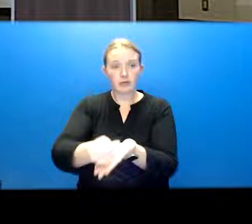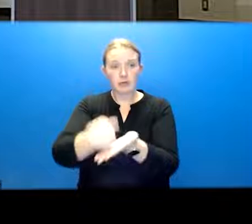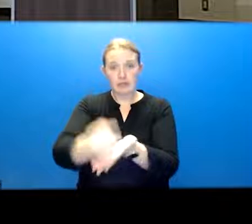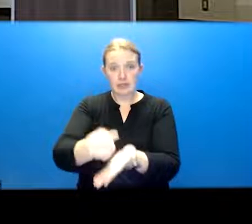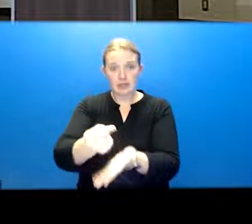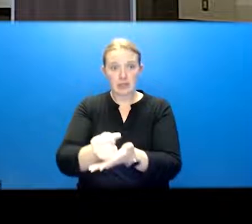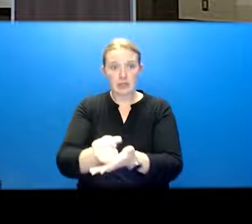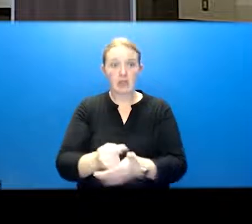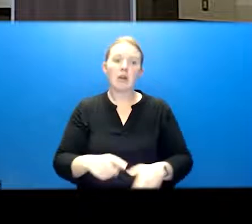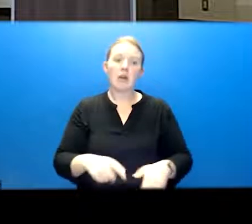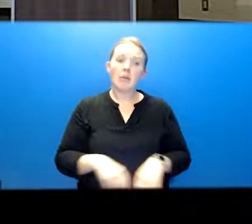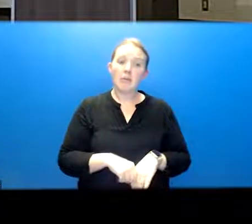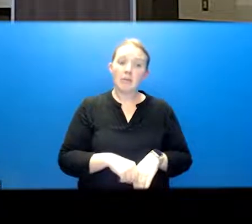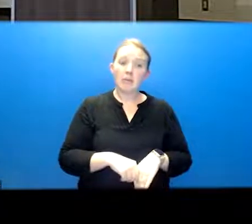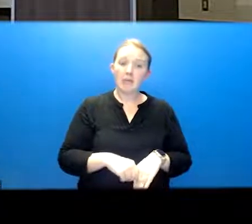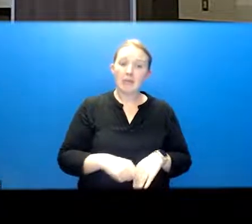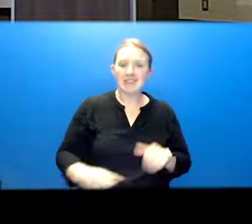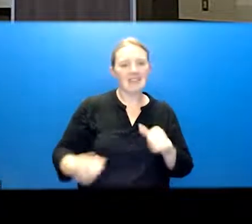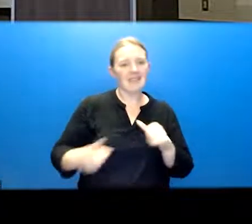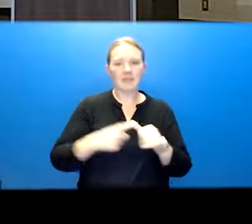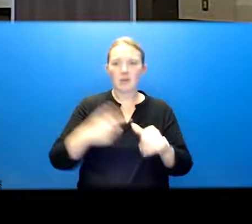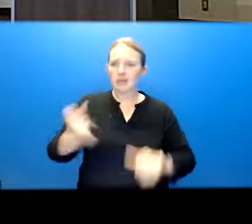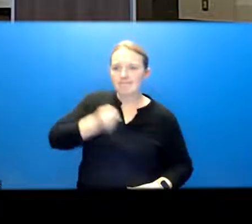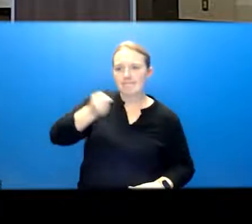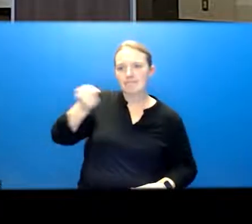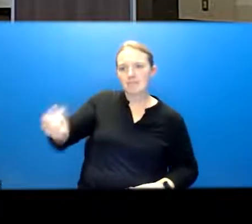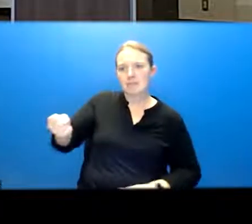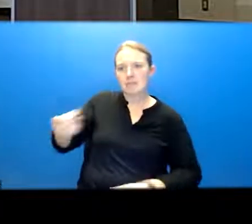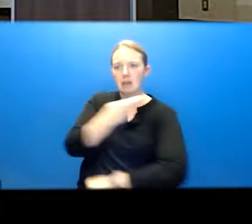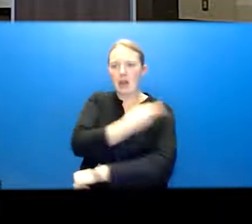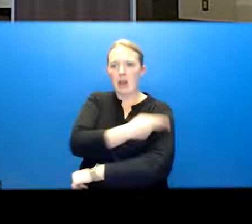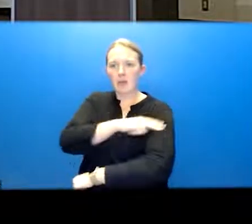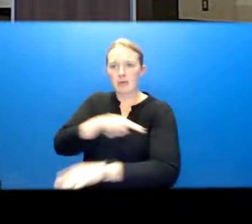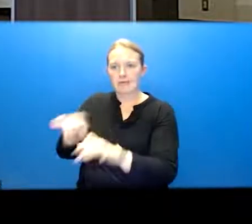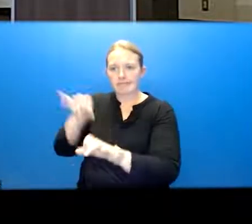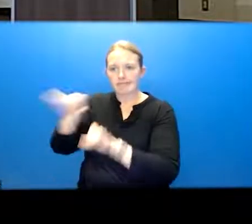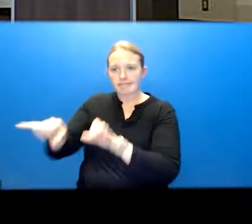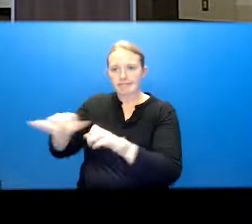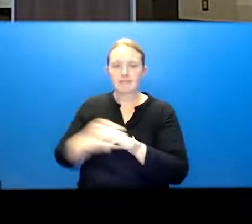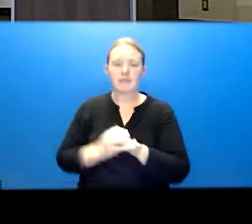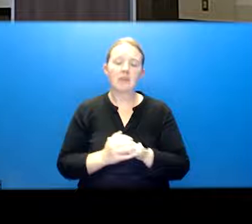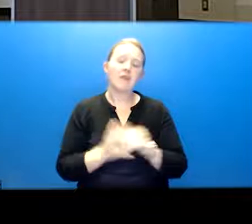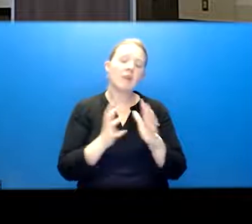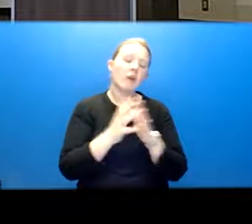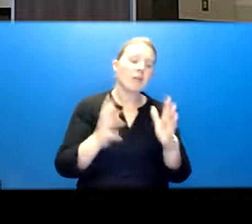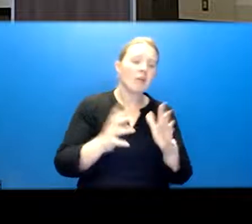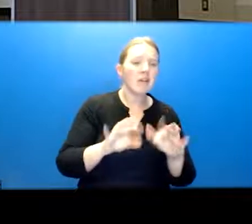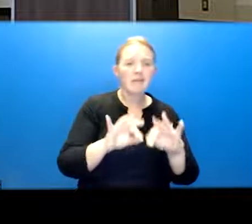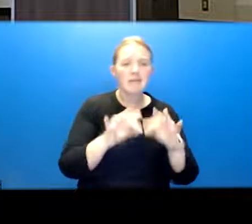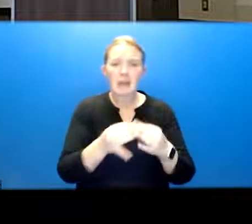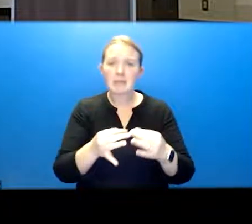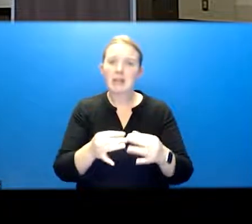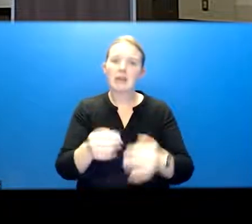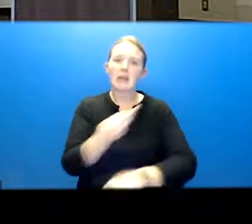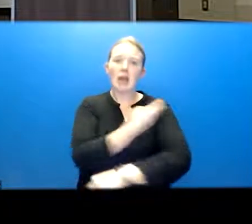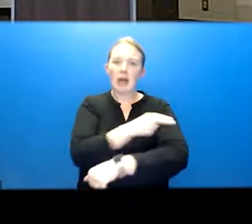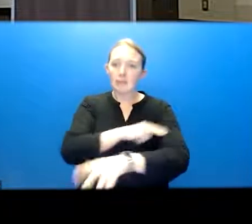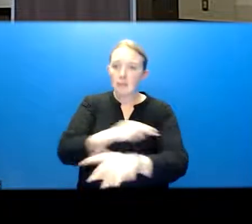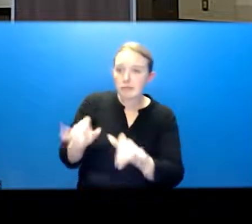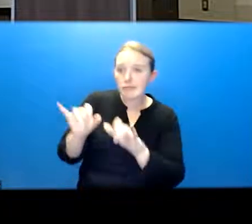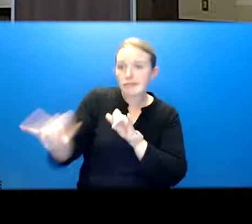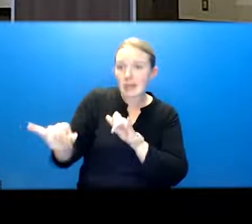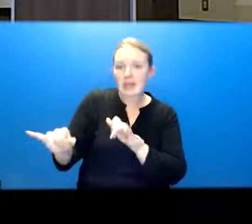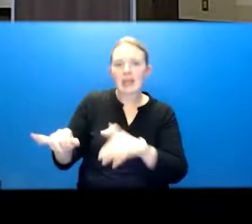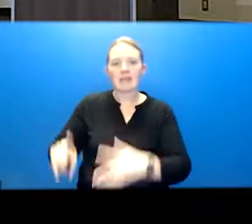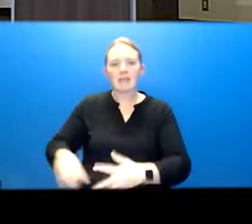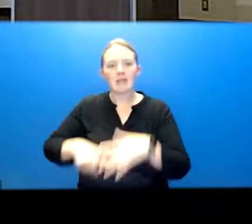also responsible for first hospitalization. And so for a lot of families, it usually is a hospitalization and then they kind of end up into early